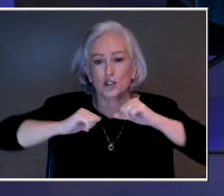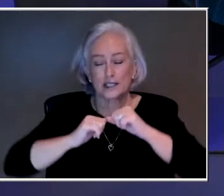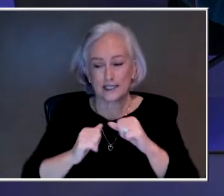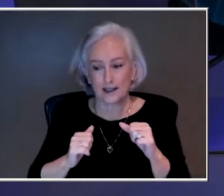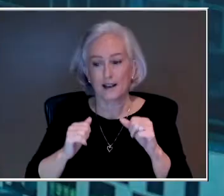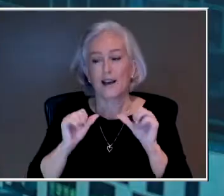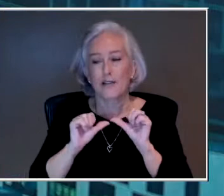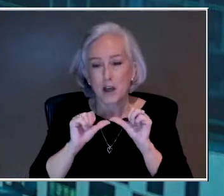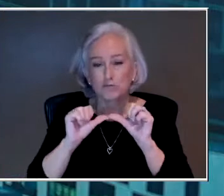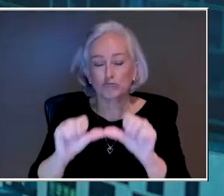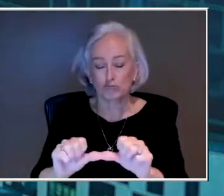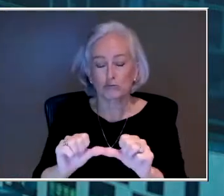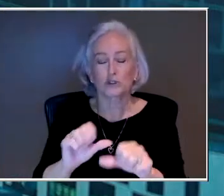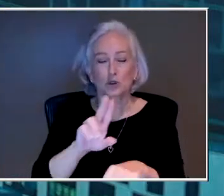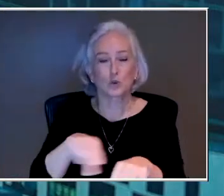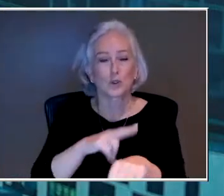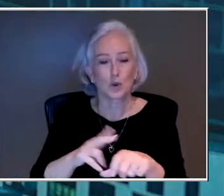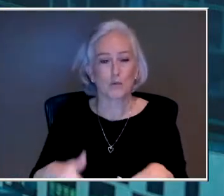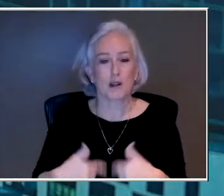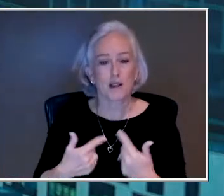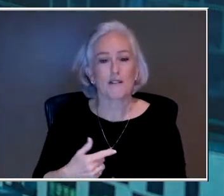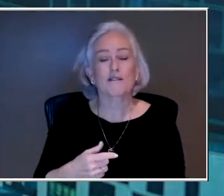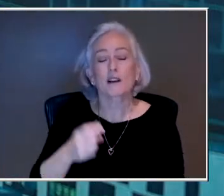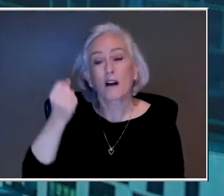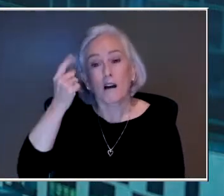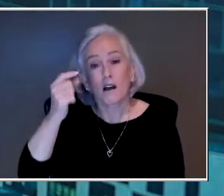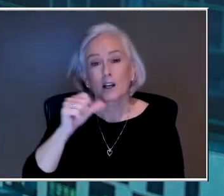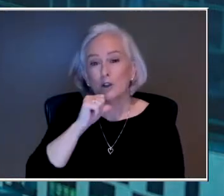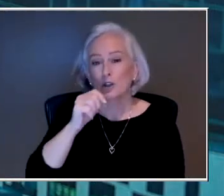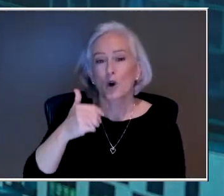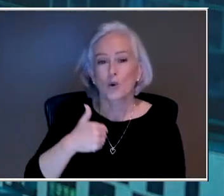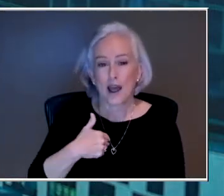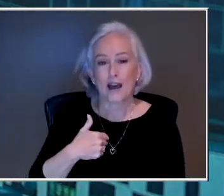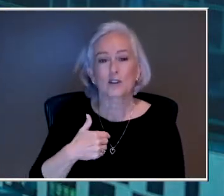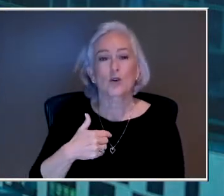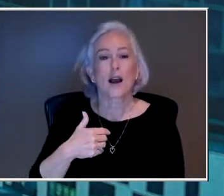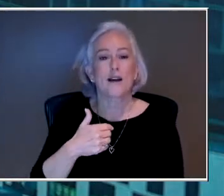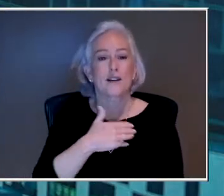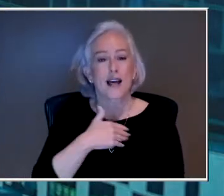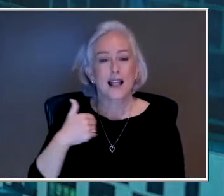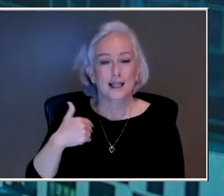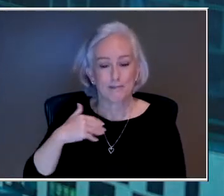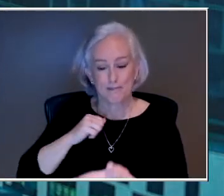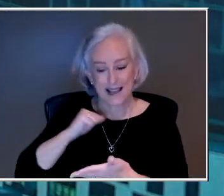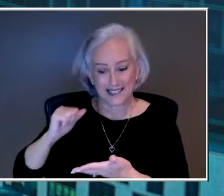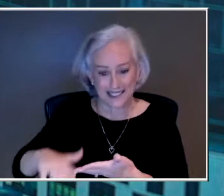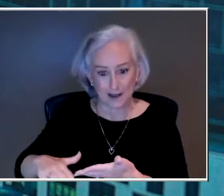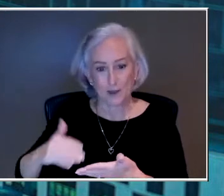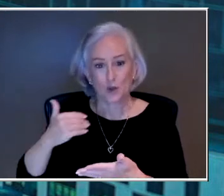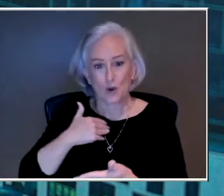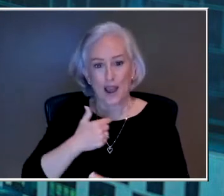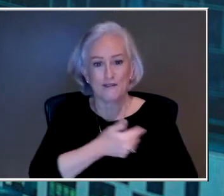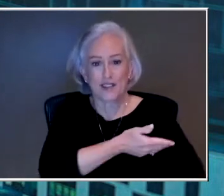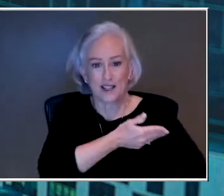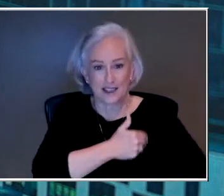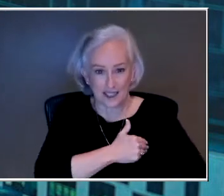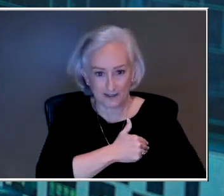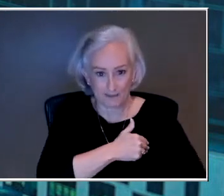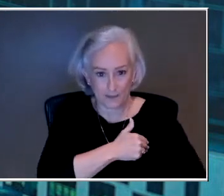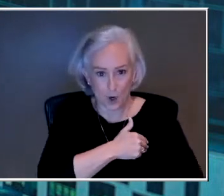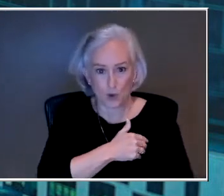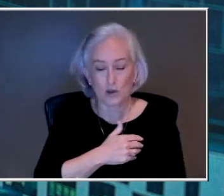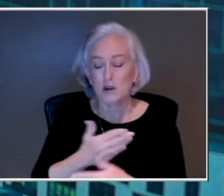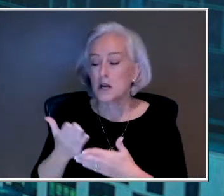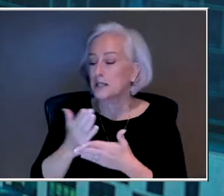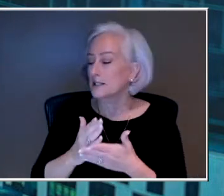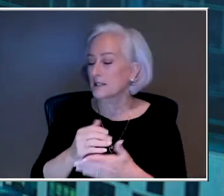that you don't have to have a mastectomy to have the axillary lymph node dissection. So some women don't want to undergo the breast reconstruction,